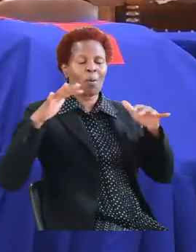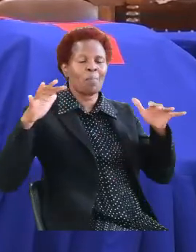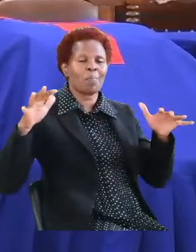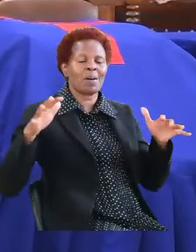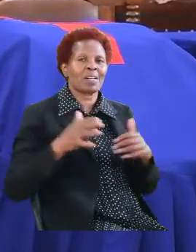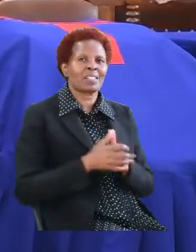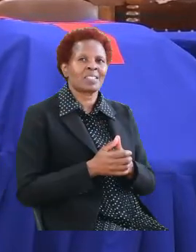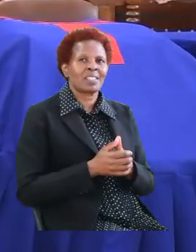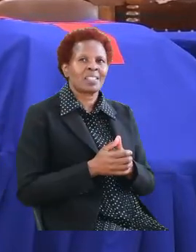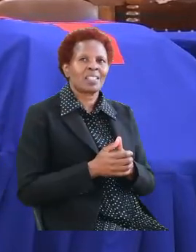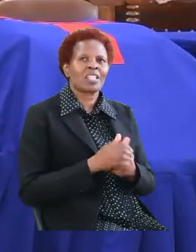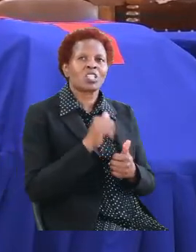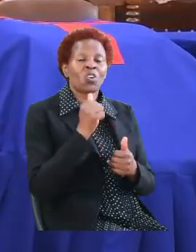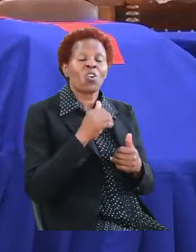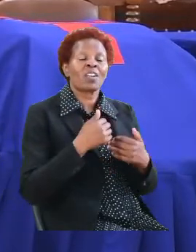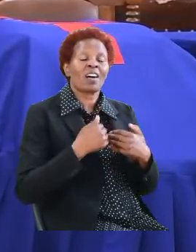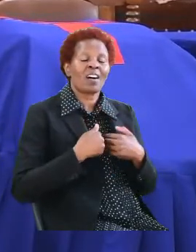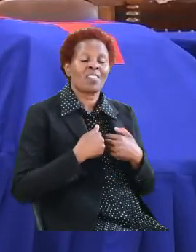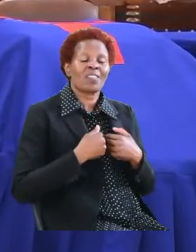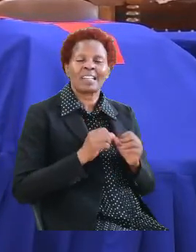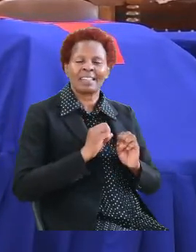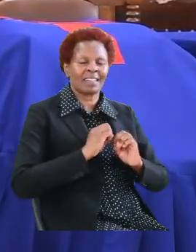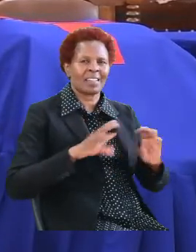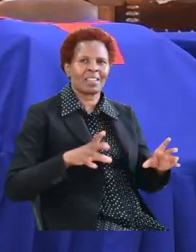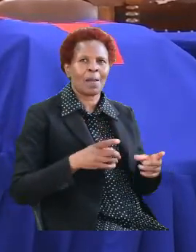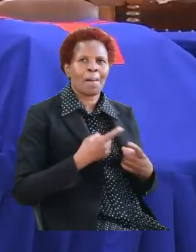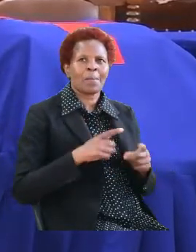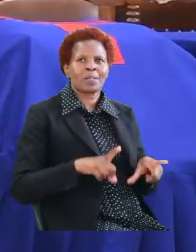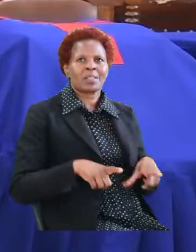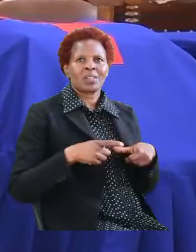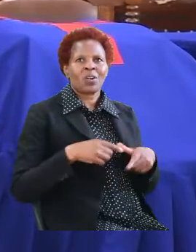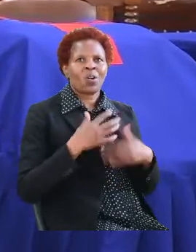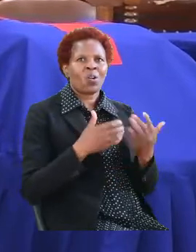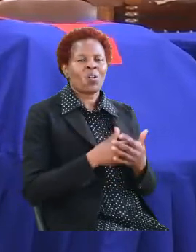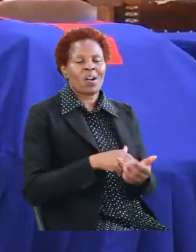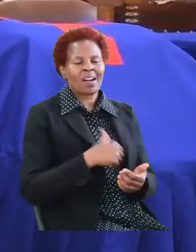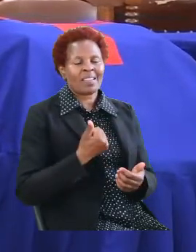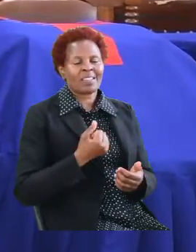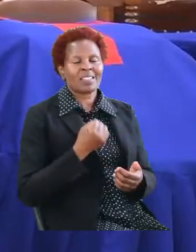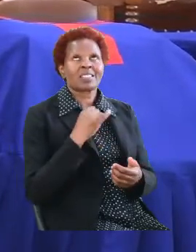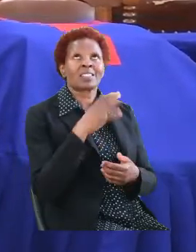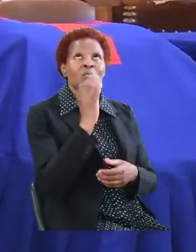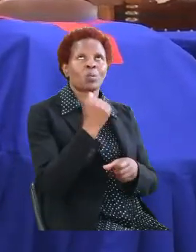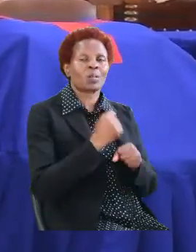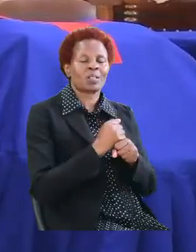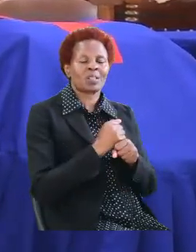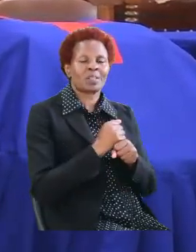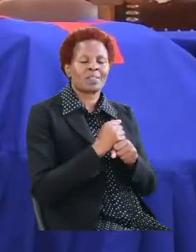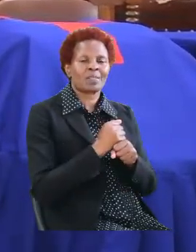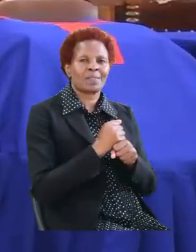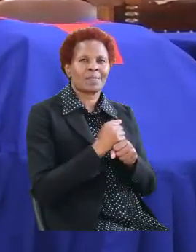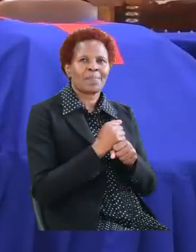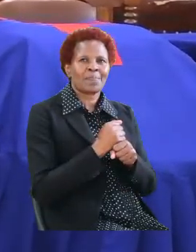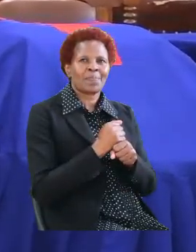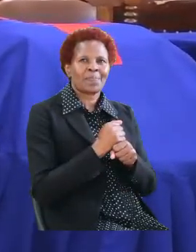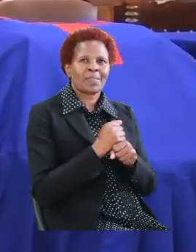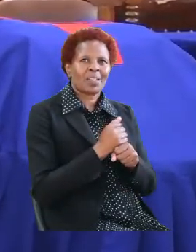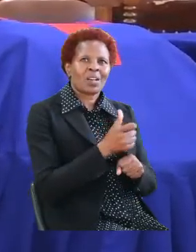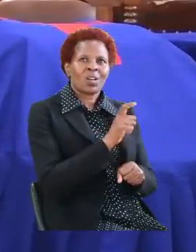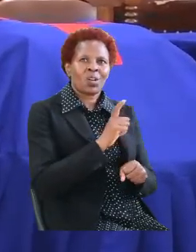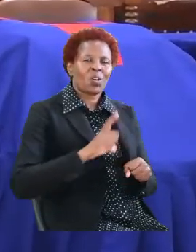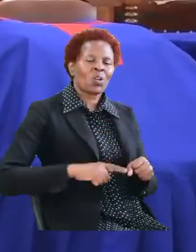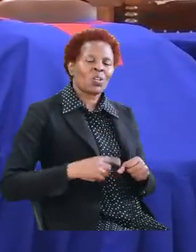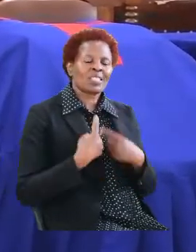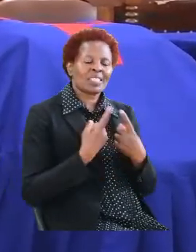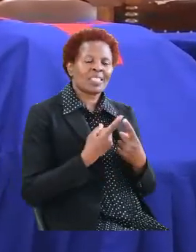don't think they have anything else apart from their life. The rest is God's business. You know, the Lord again speaks and